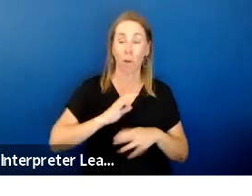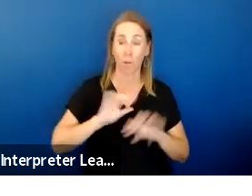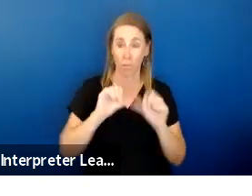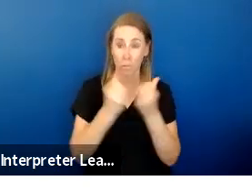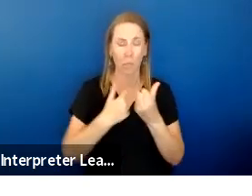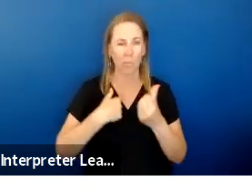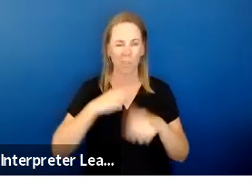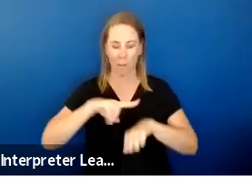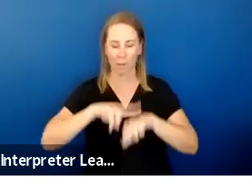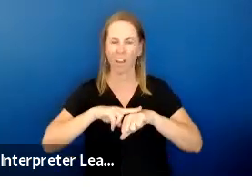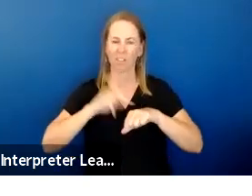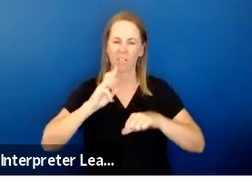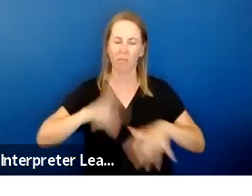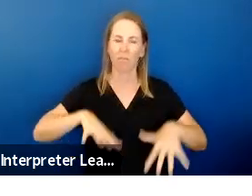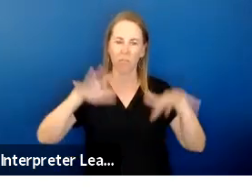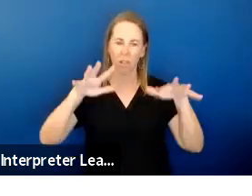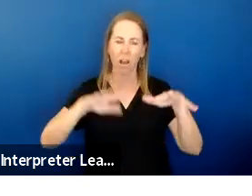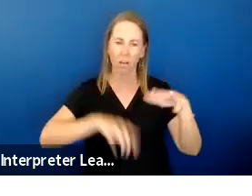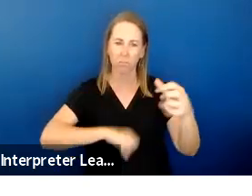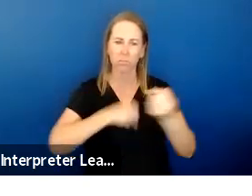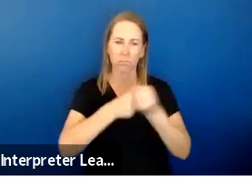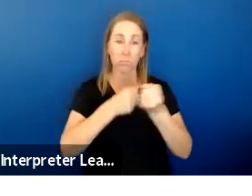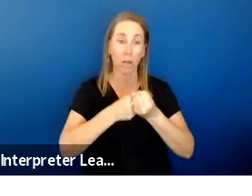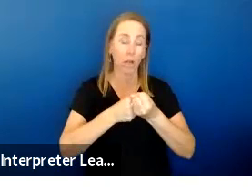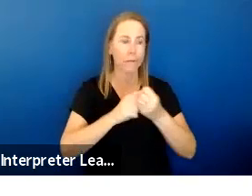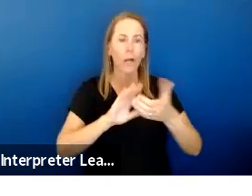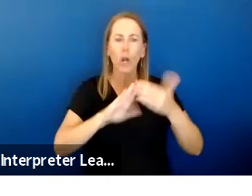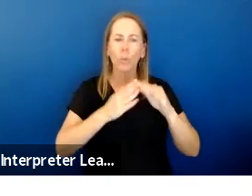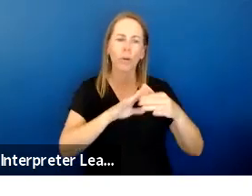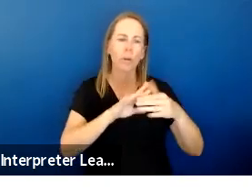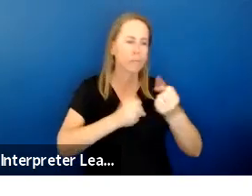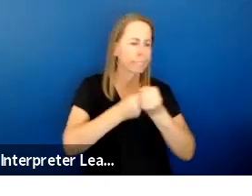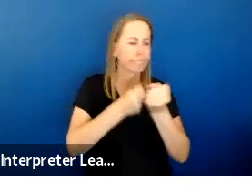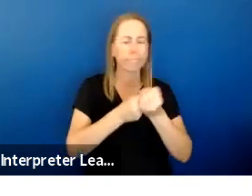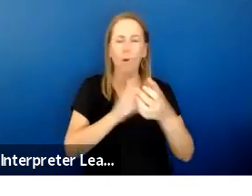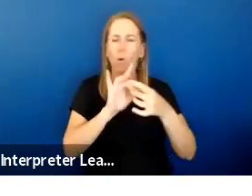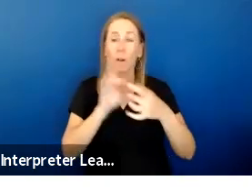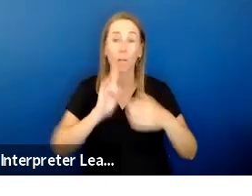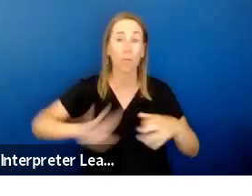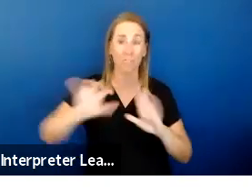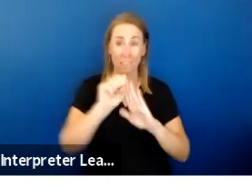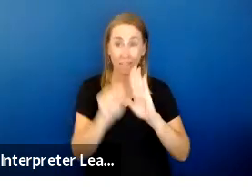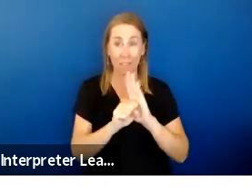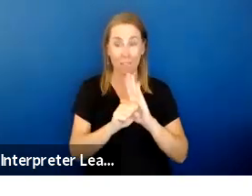Insurance Program Community Assistance Coordinator for the state, and I'm happy to be here today. Thank you.